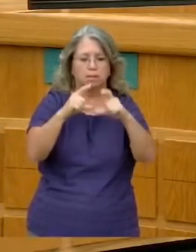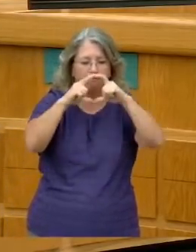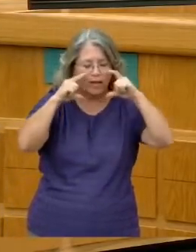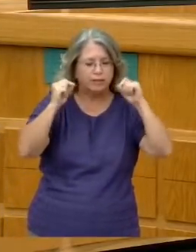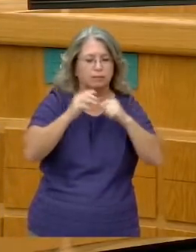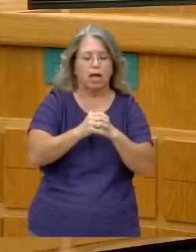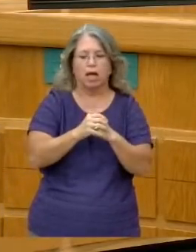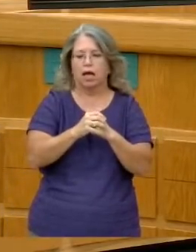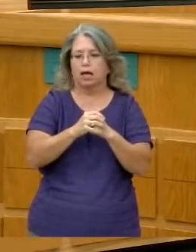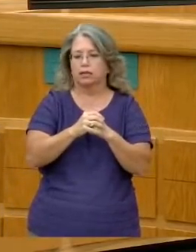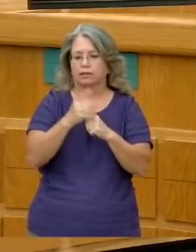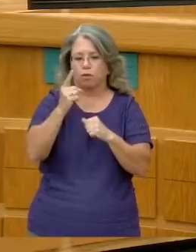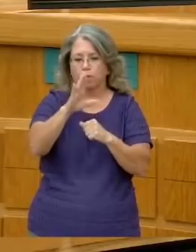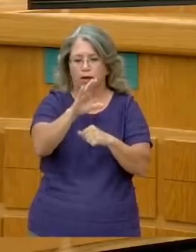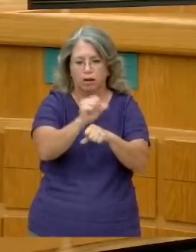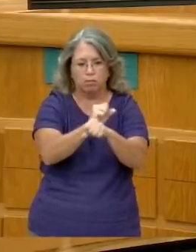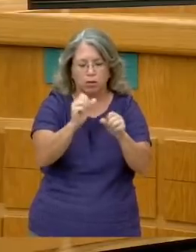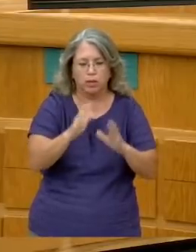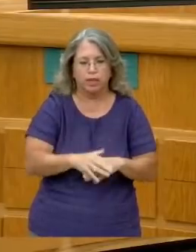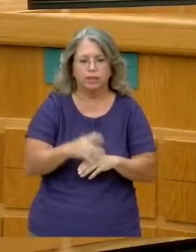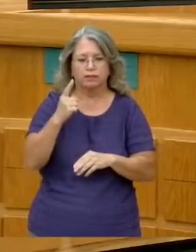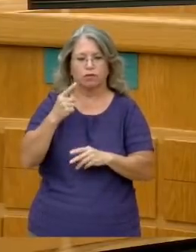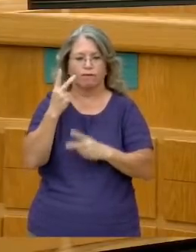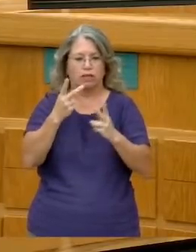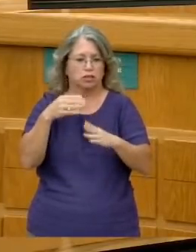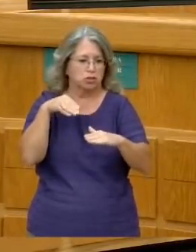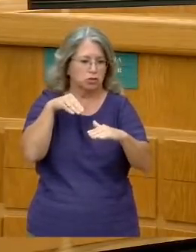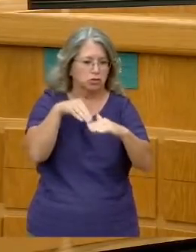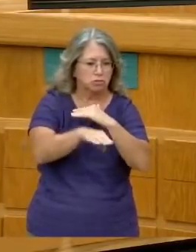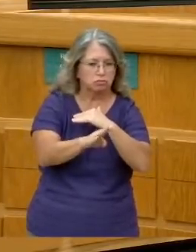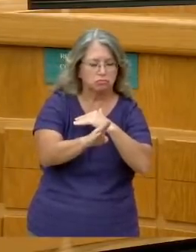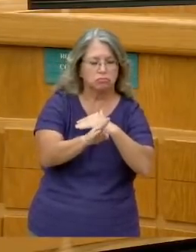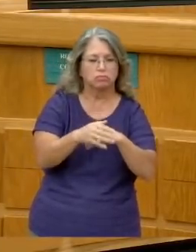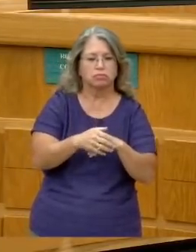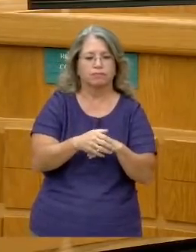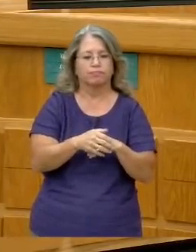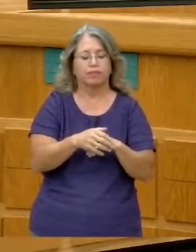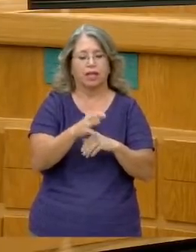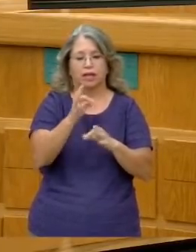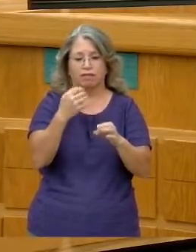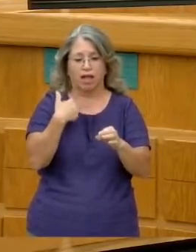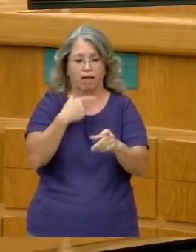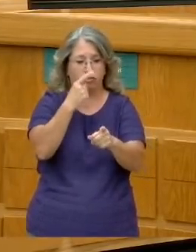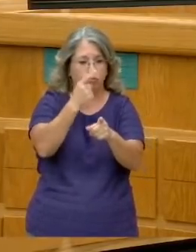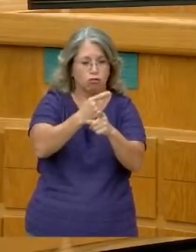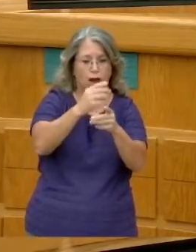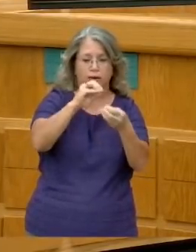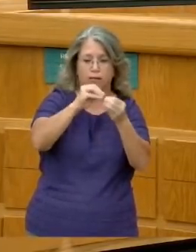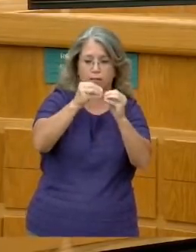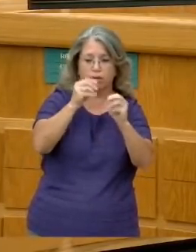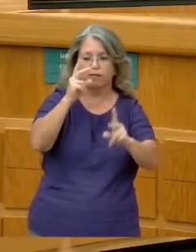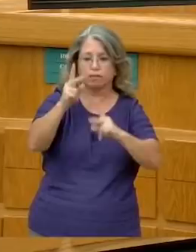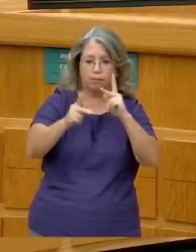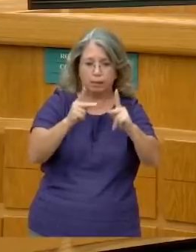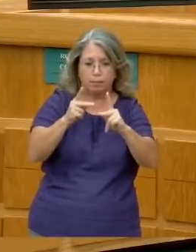in, if they're in compliance in terms of their ratios of people they could have in those